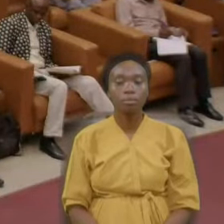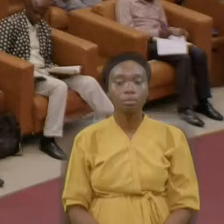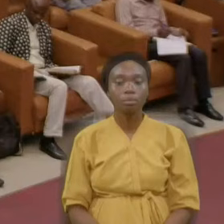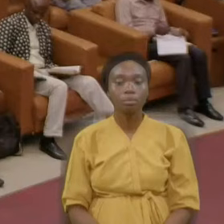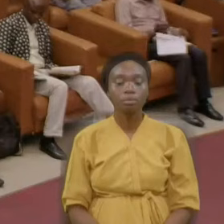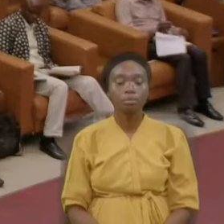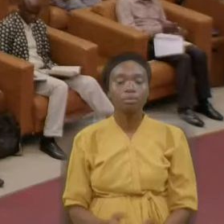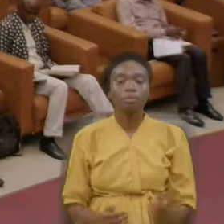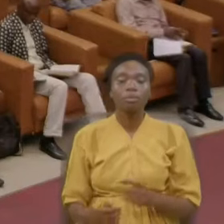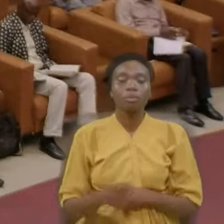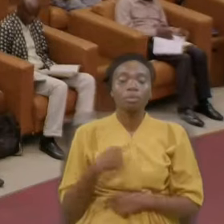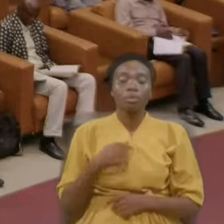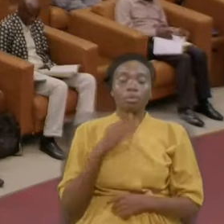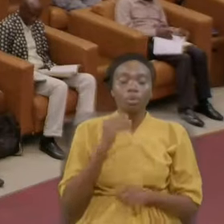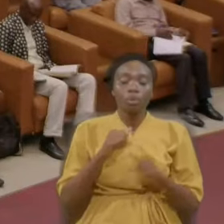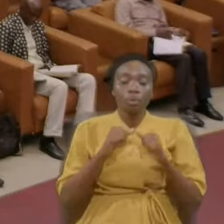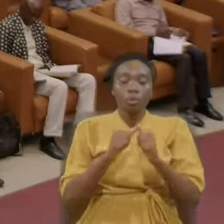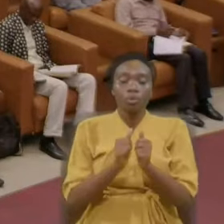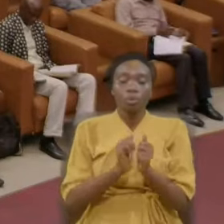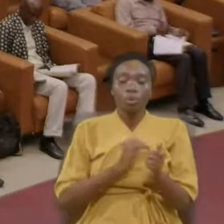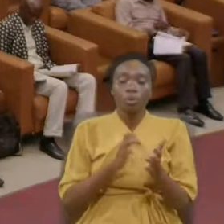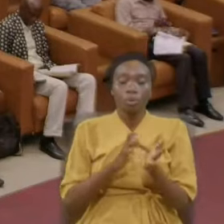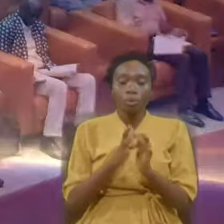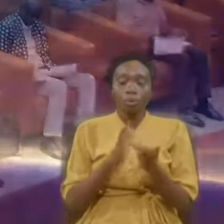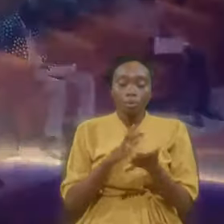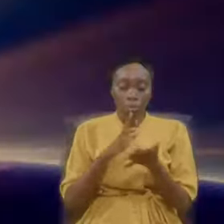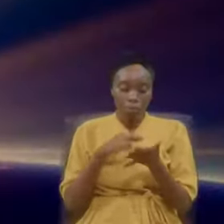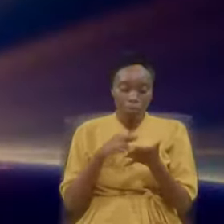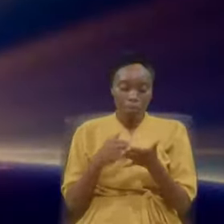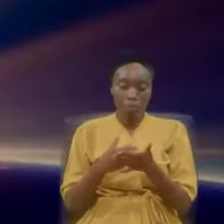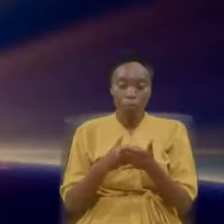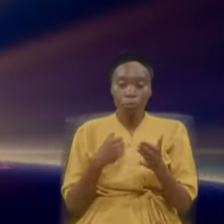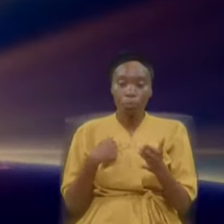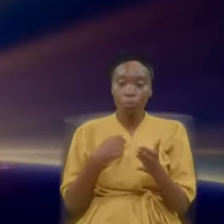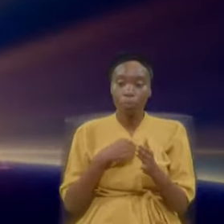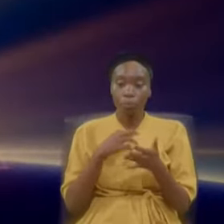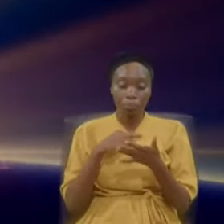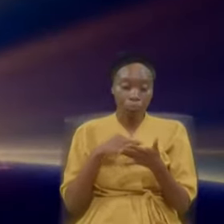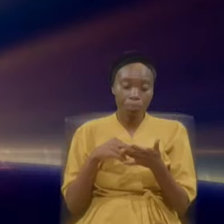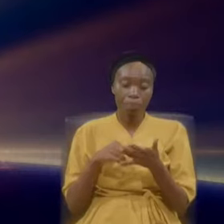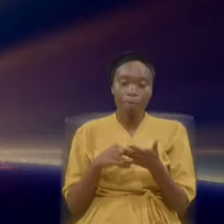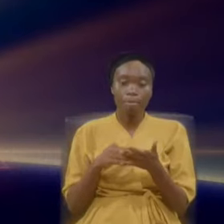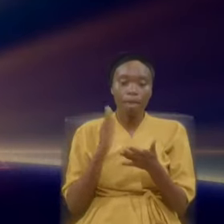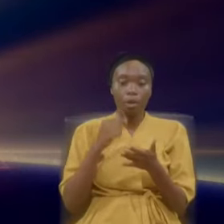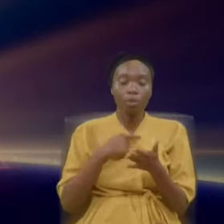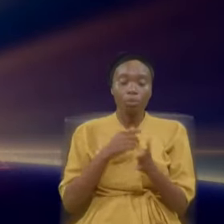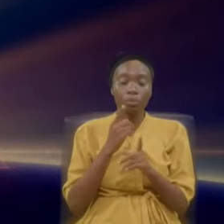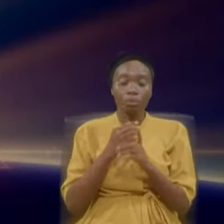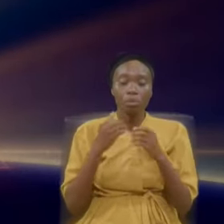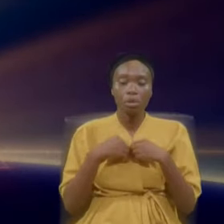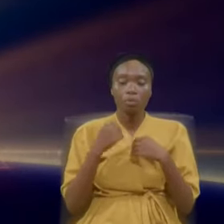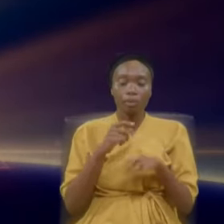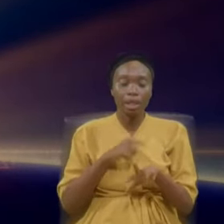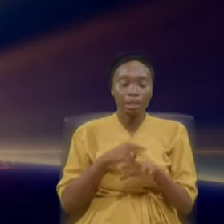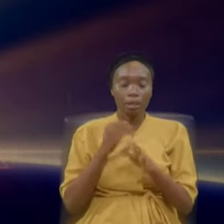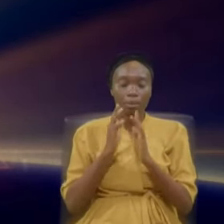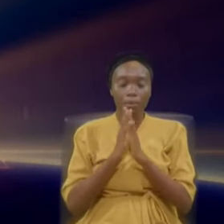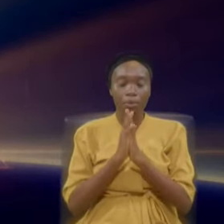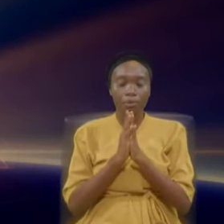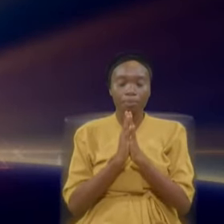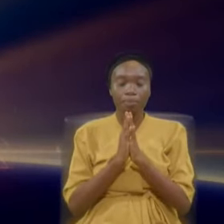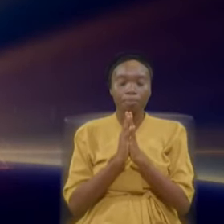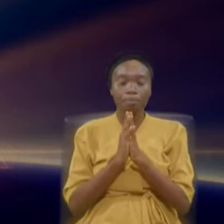Today we're going to continue with our Bible reading. But before we read, shall we just have a moment of